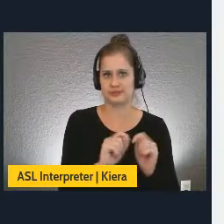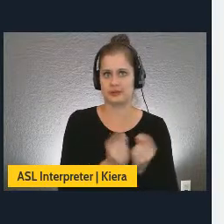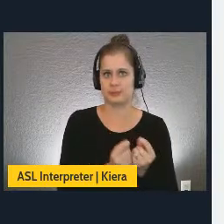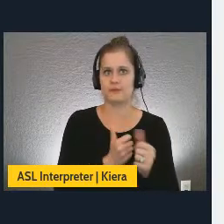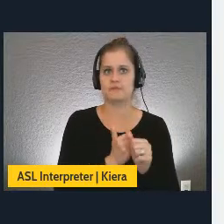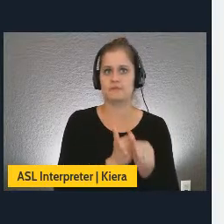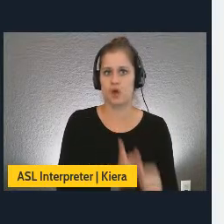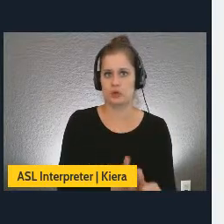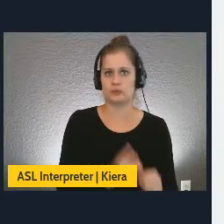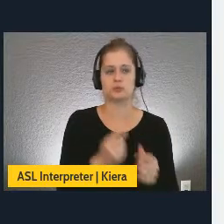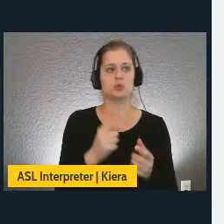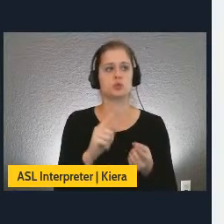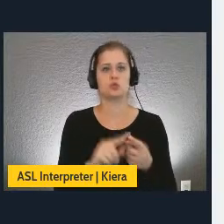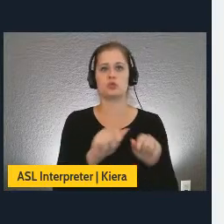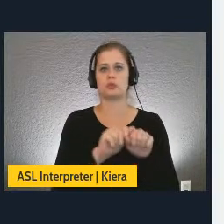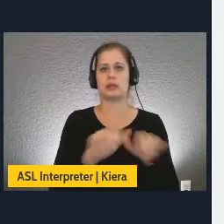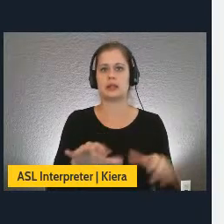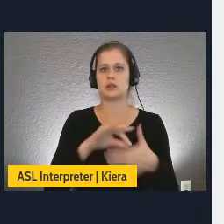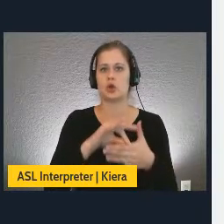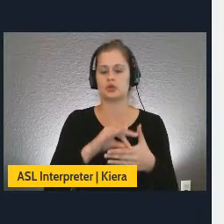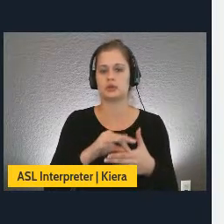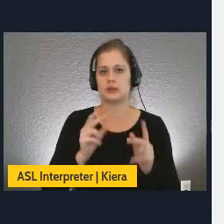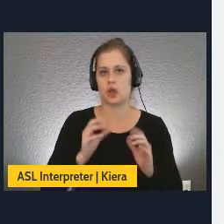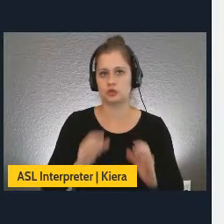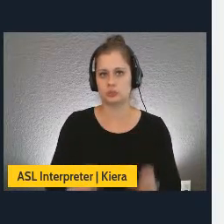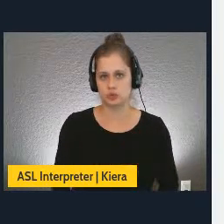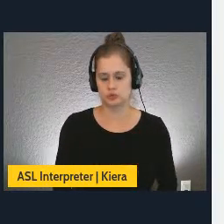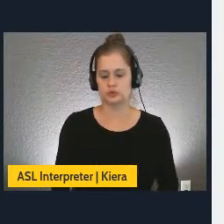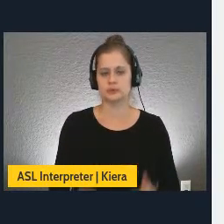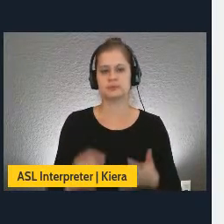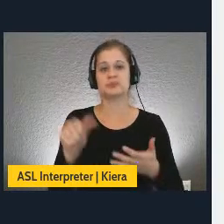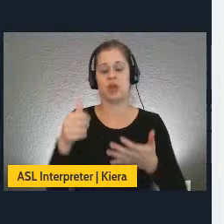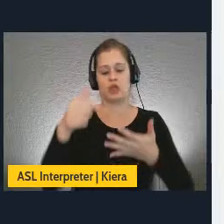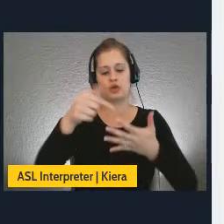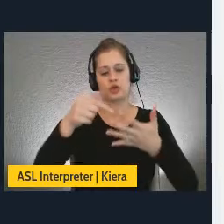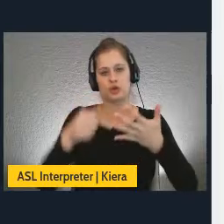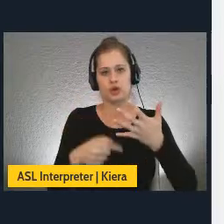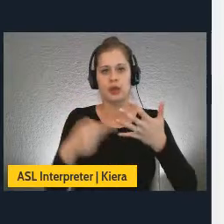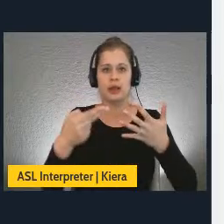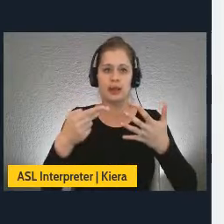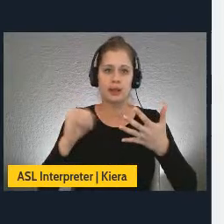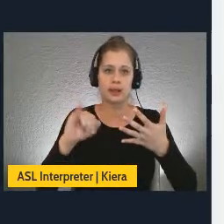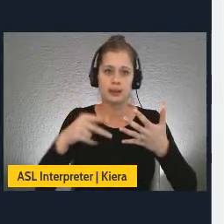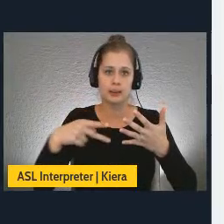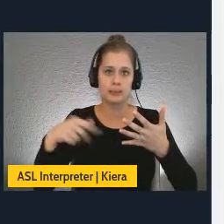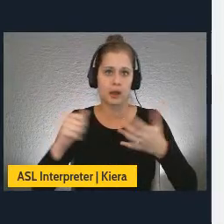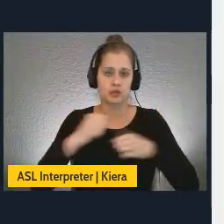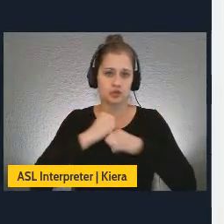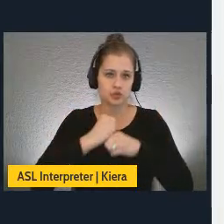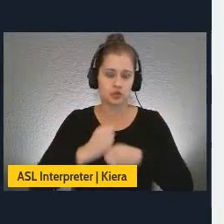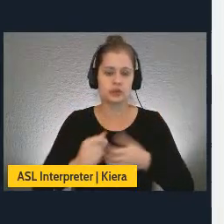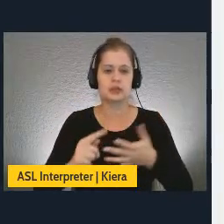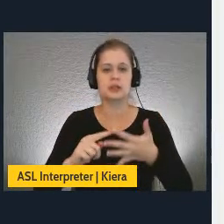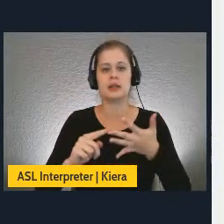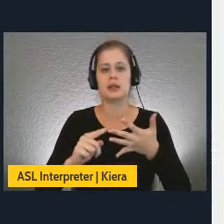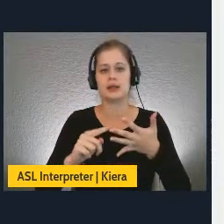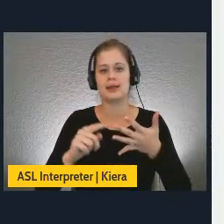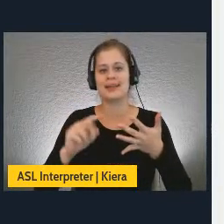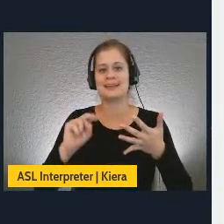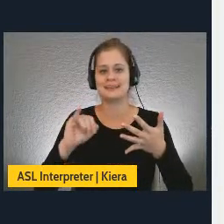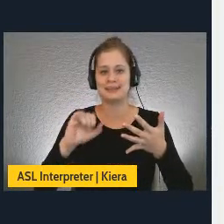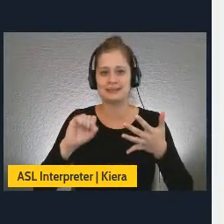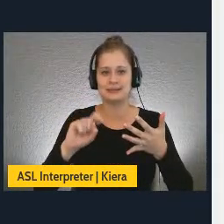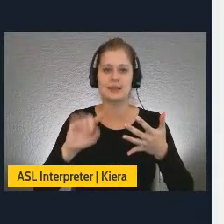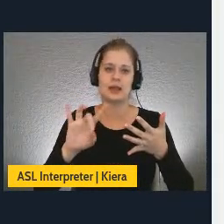releasing content to customers. The other packs, HIPAA Security, NIST 853, both revisions, and the